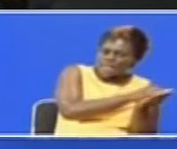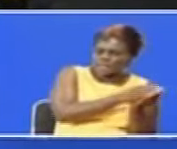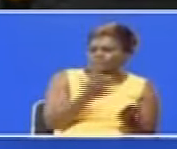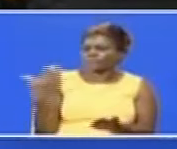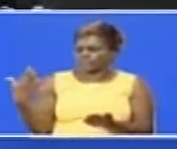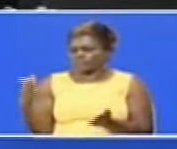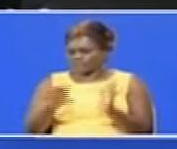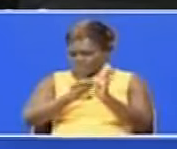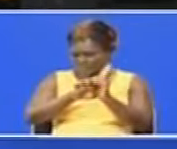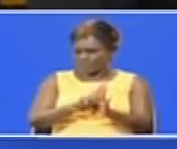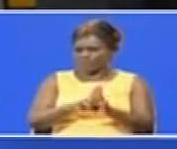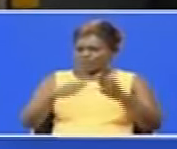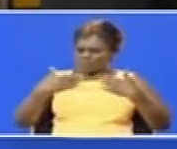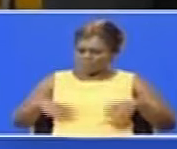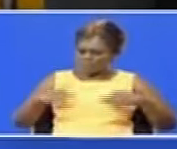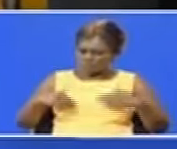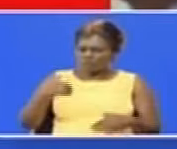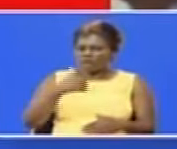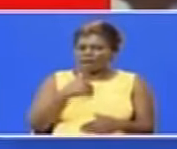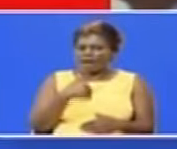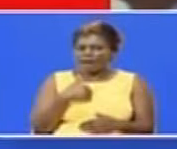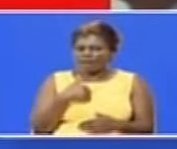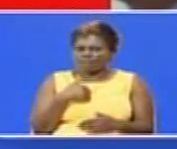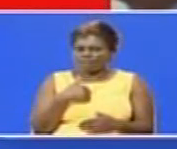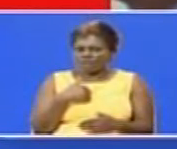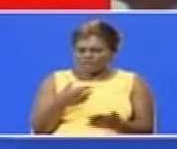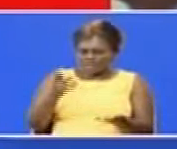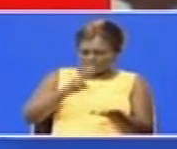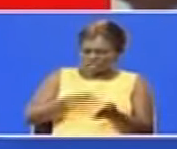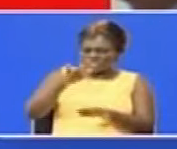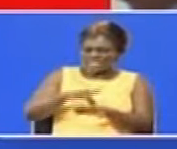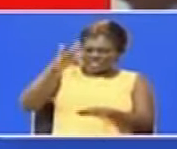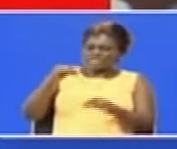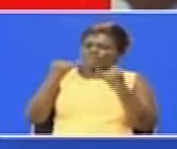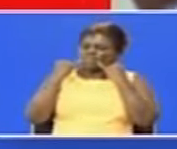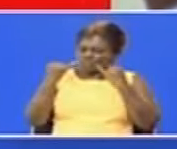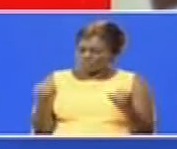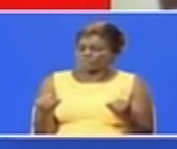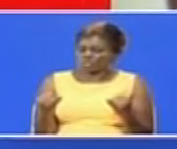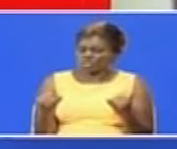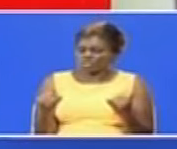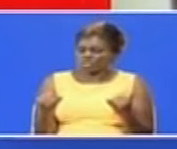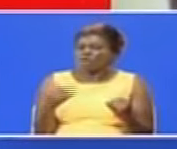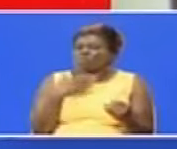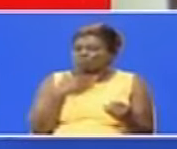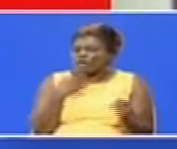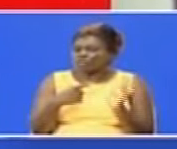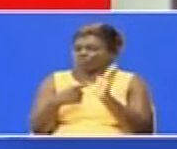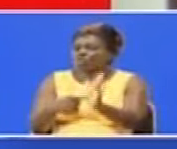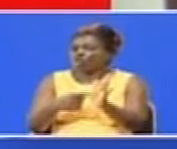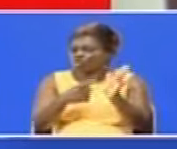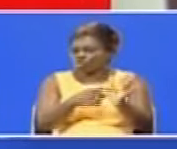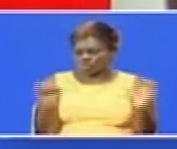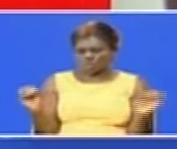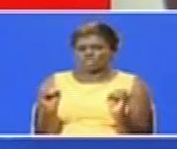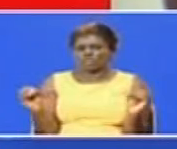instance. So, for example, where people have client records, they have sensitive information, which, you know, they do not want to be, you